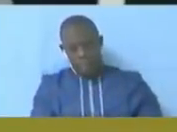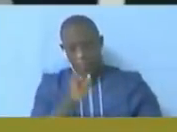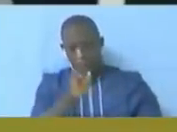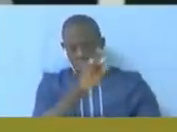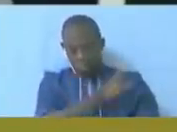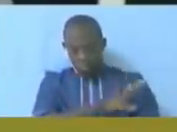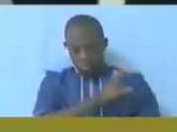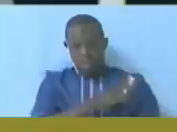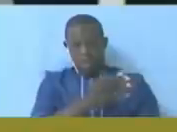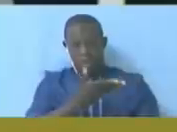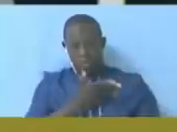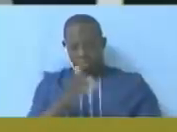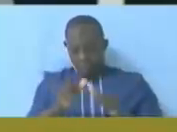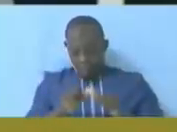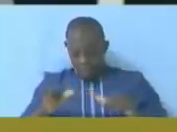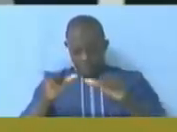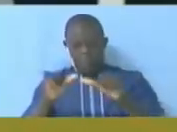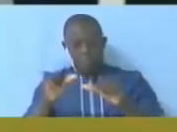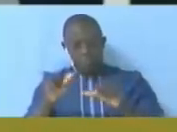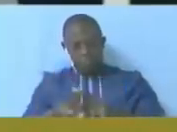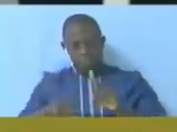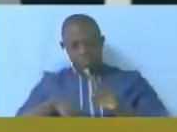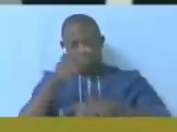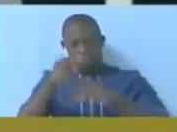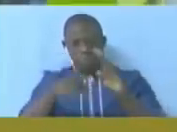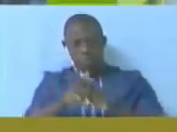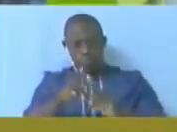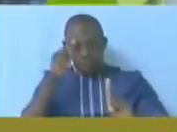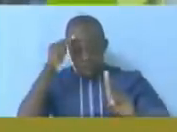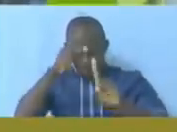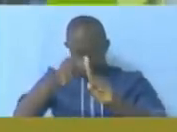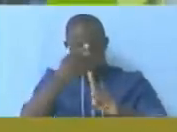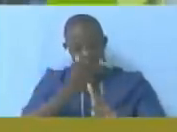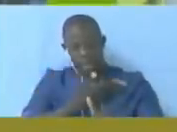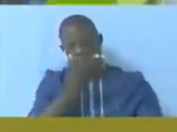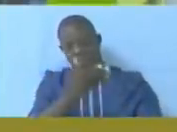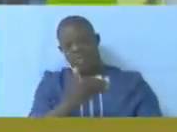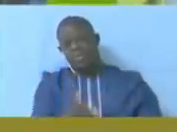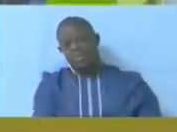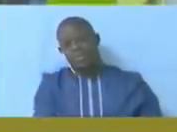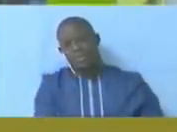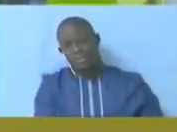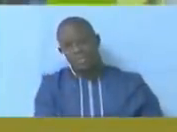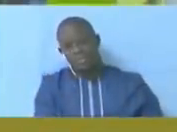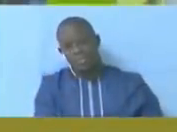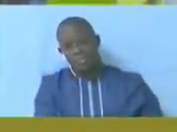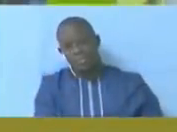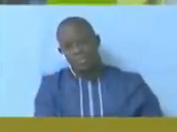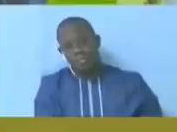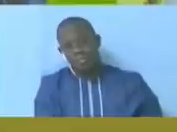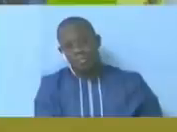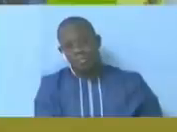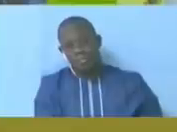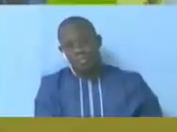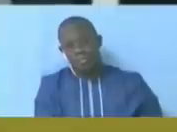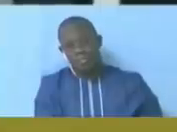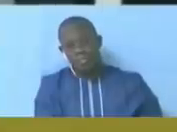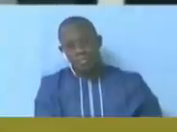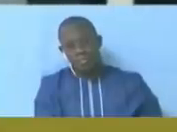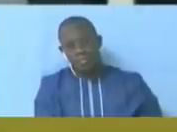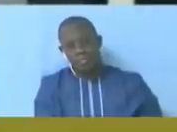also has a principal objective. But if an akudo funabije mialanko yembula wola, mingena